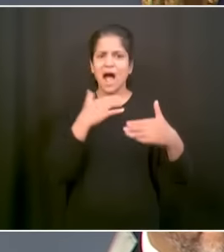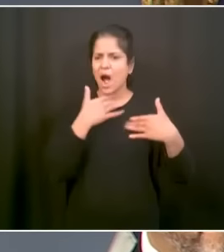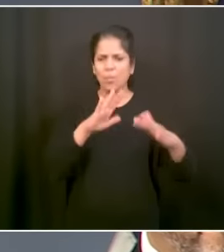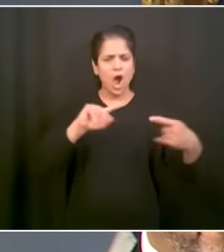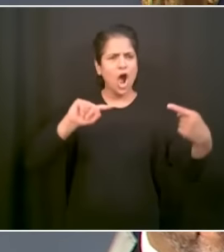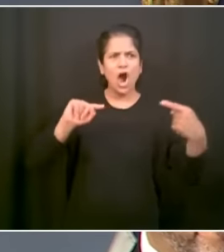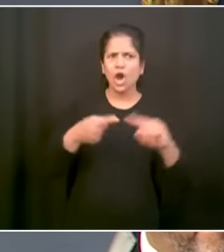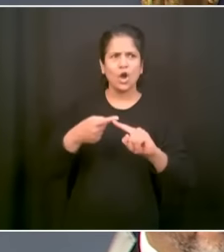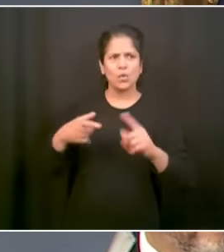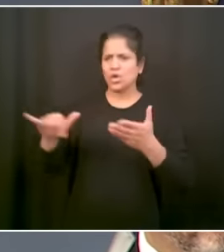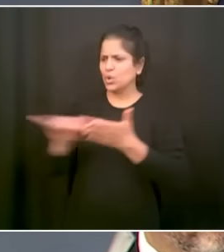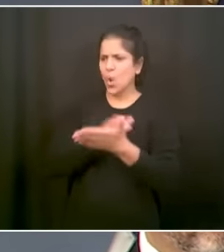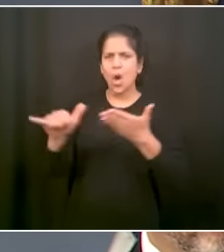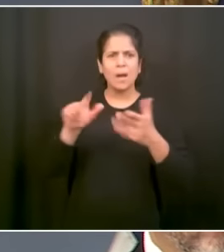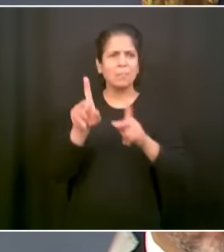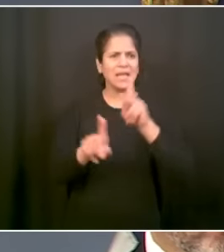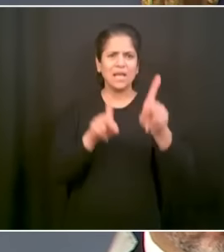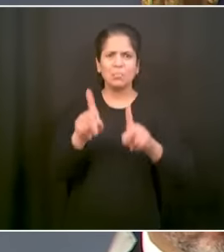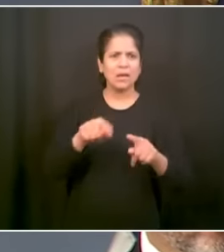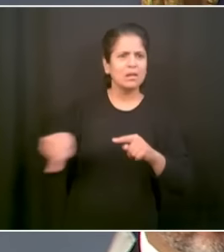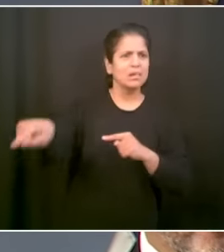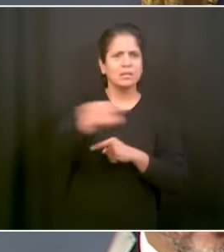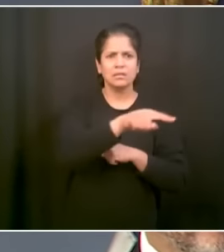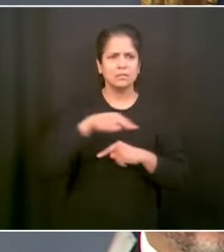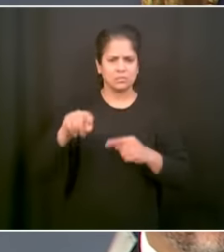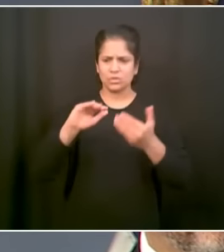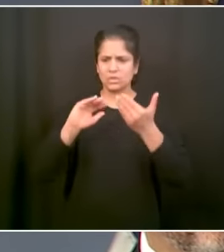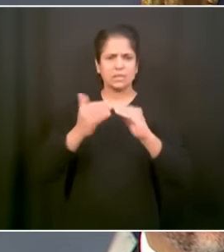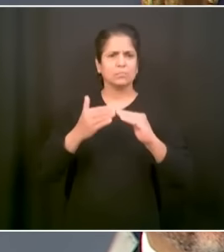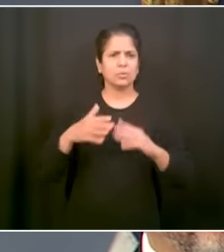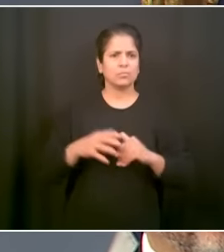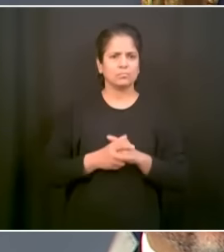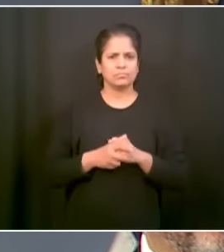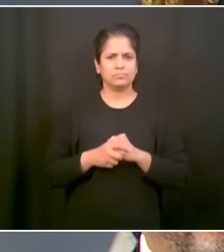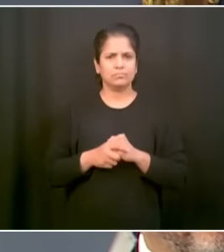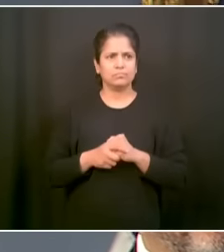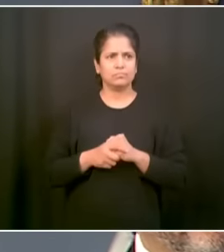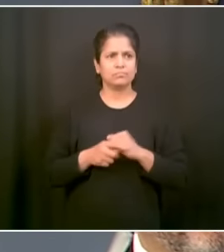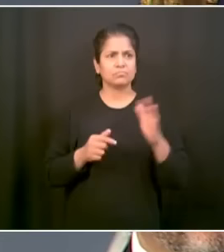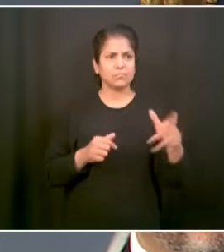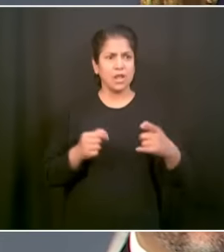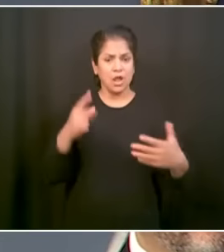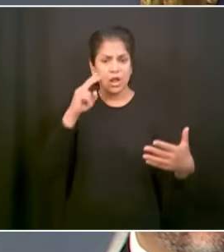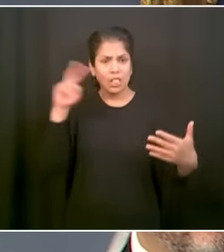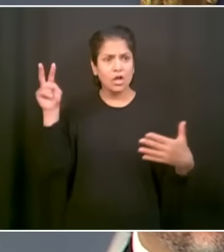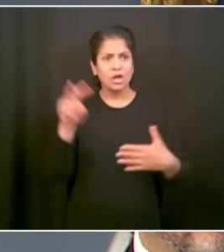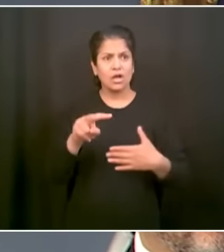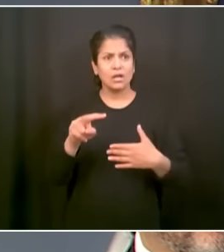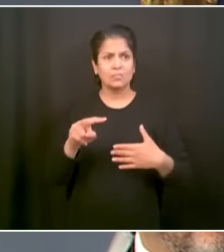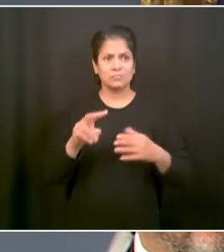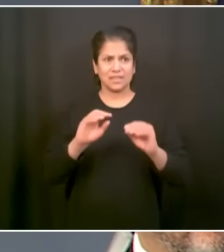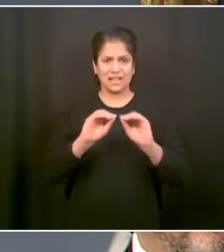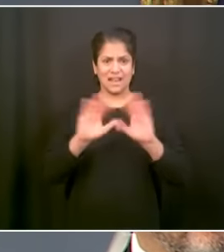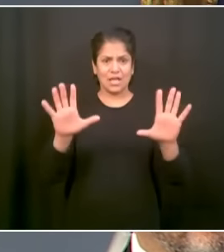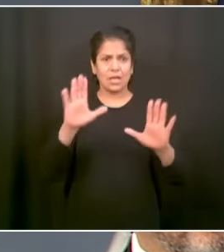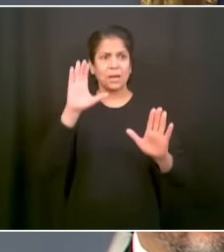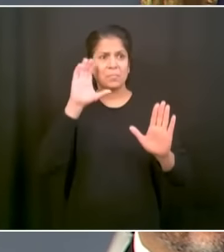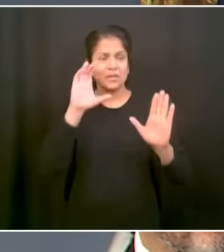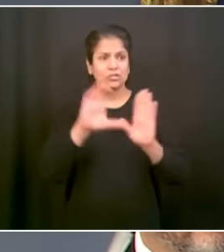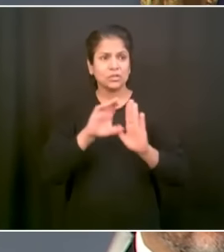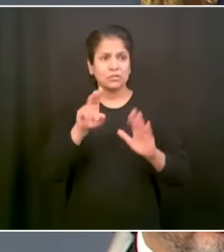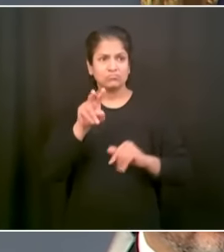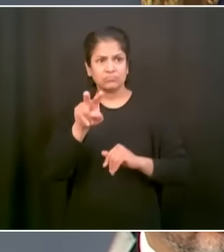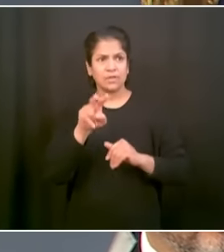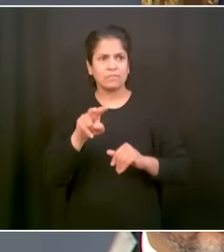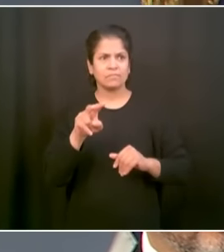looking at such a clear and explicit picture of gross fiscal mismanagement, it is